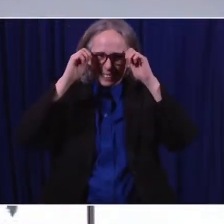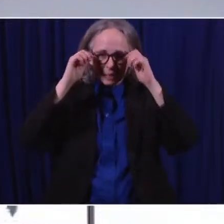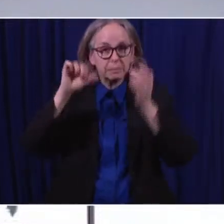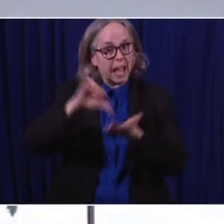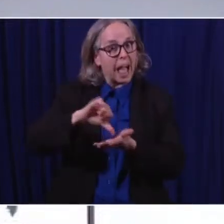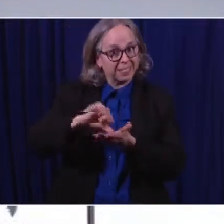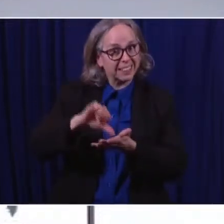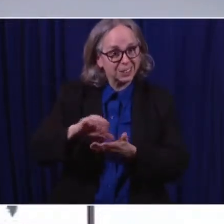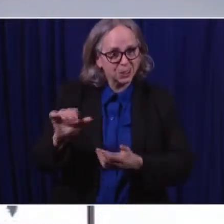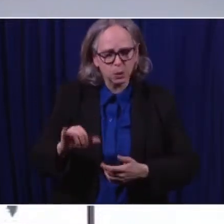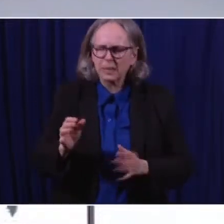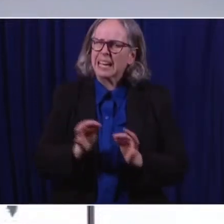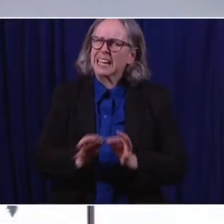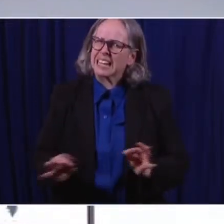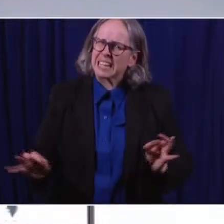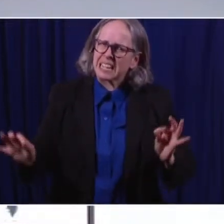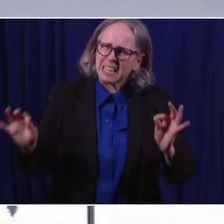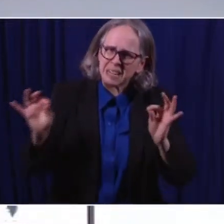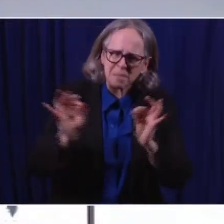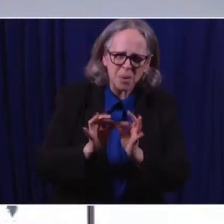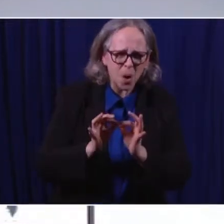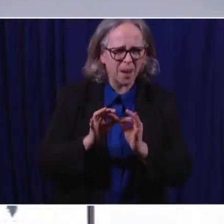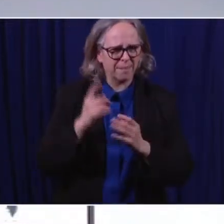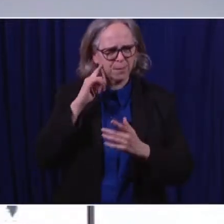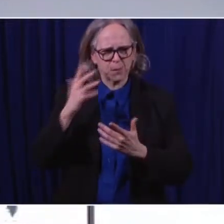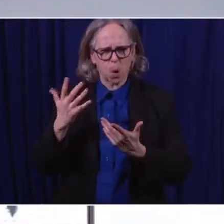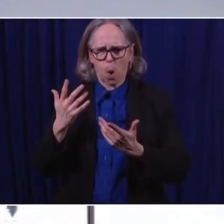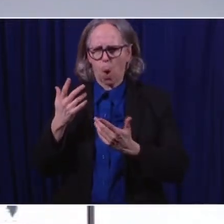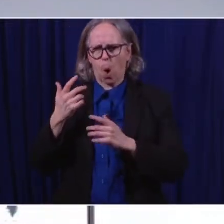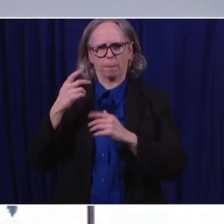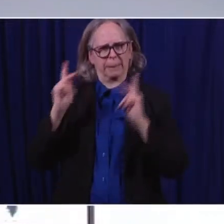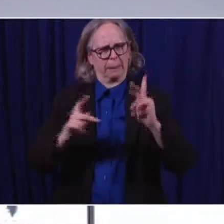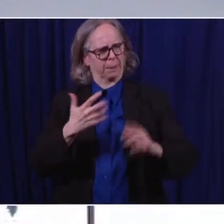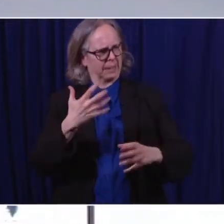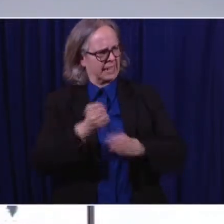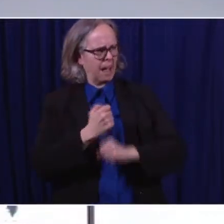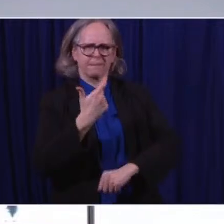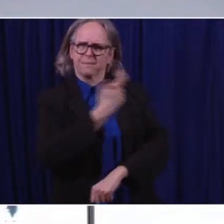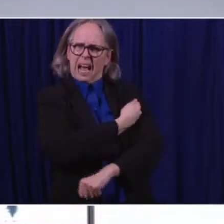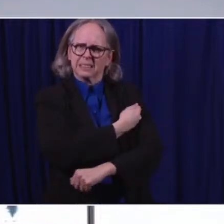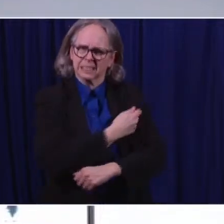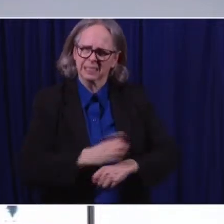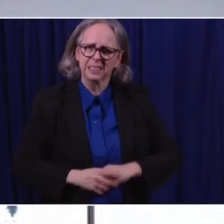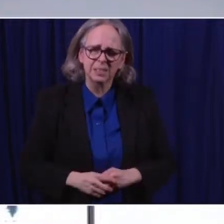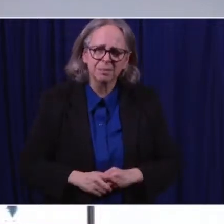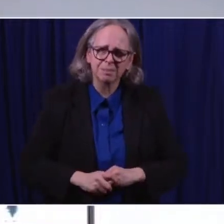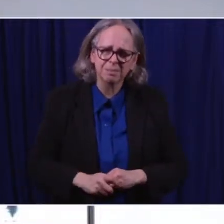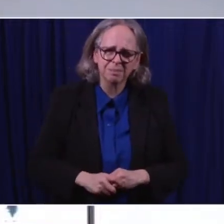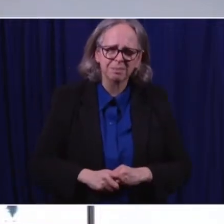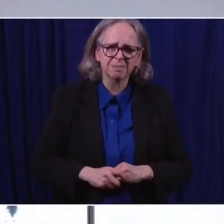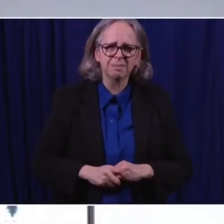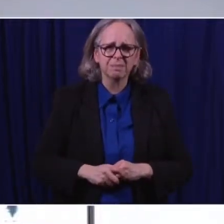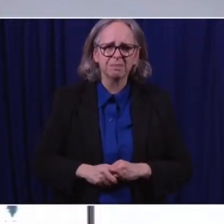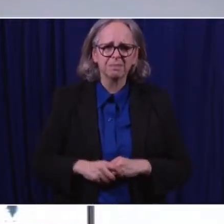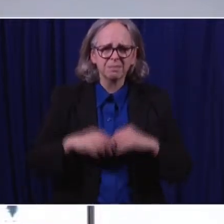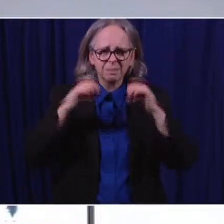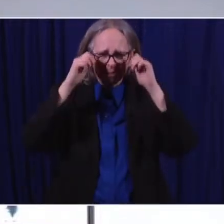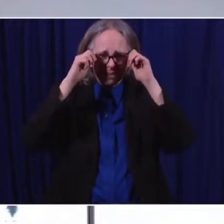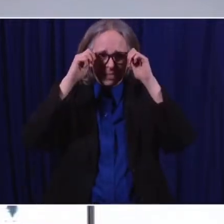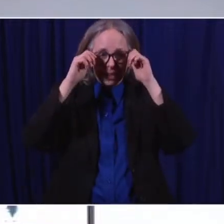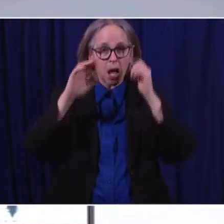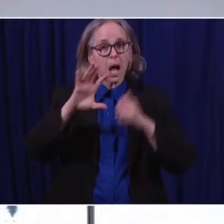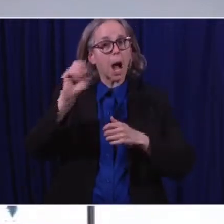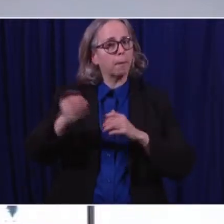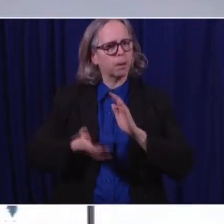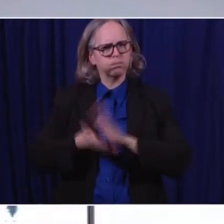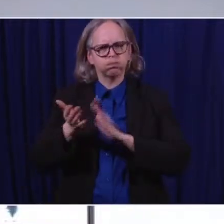important part of the vaccine supply chain. The company is running 6 days a week, 10